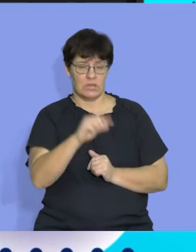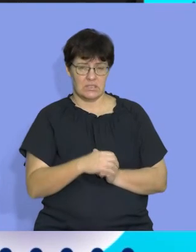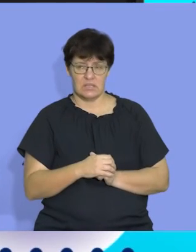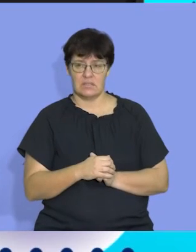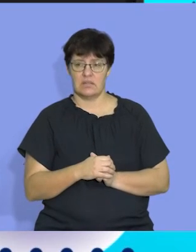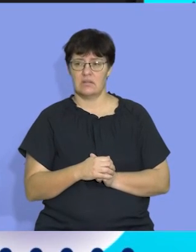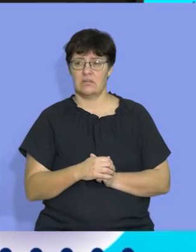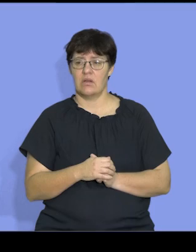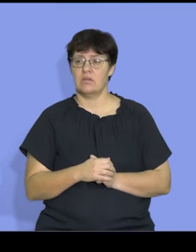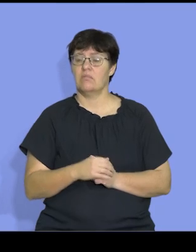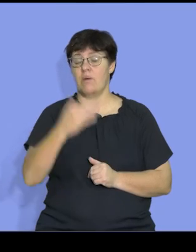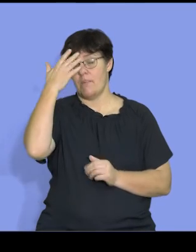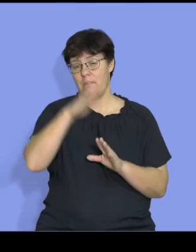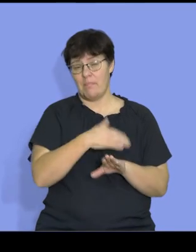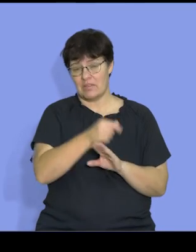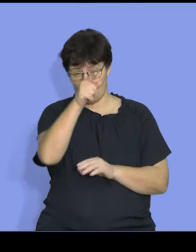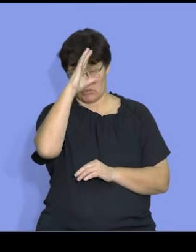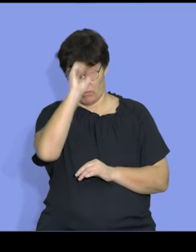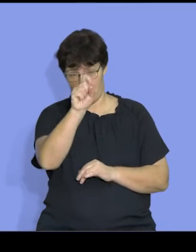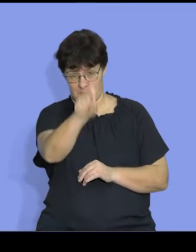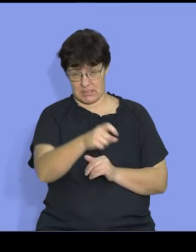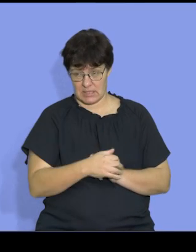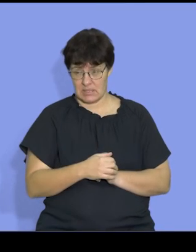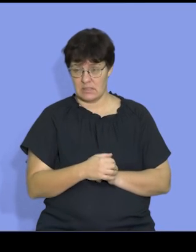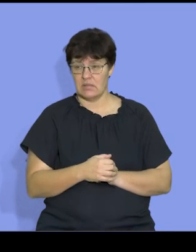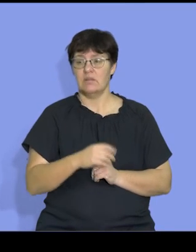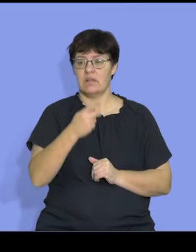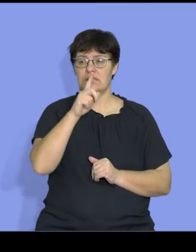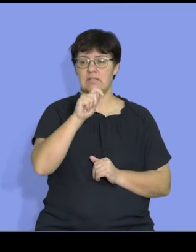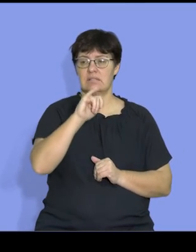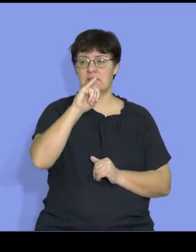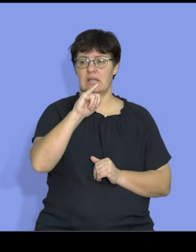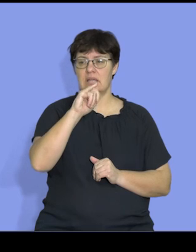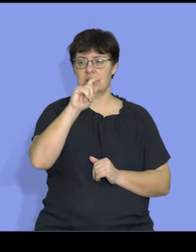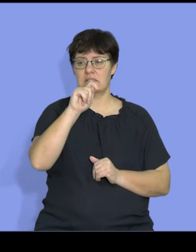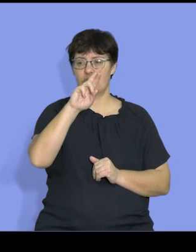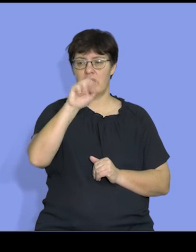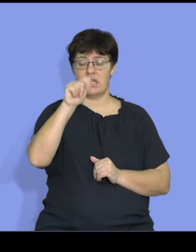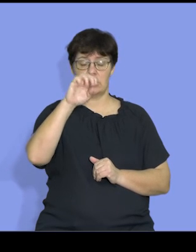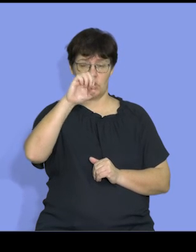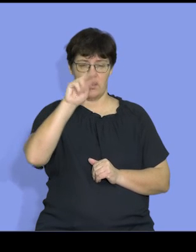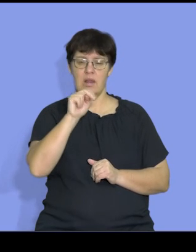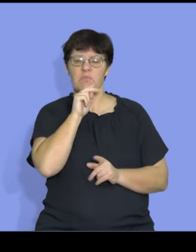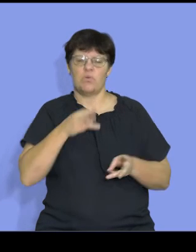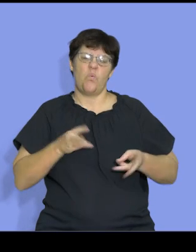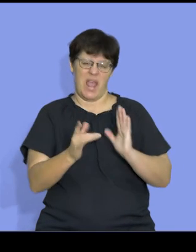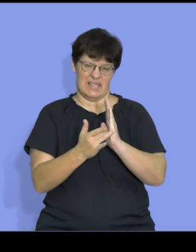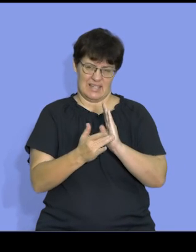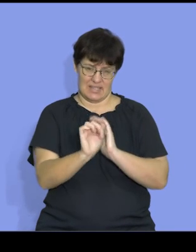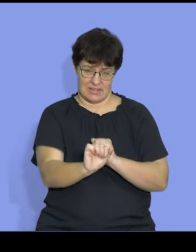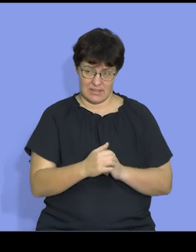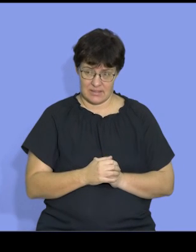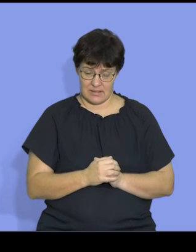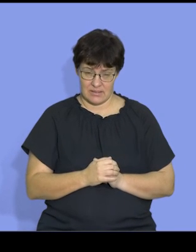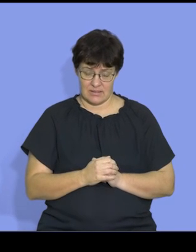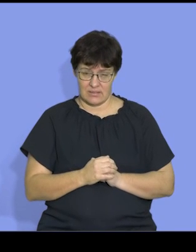question based on remembering. So this is about a titration, which is a technique, right? Okay, and then the